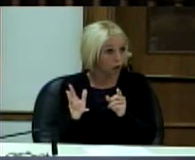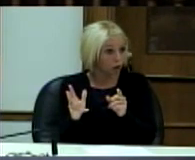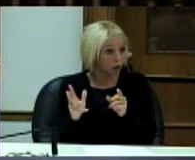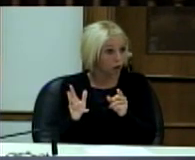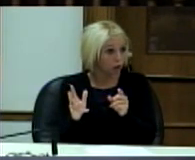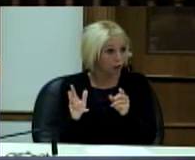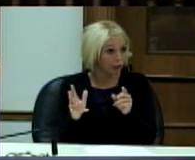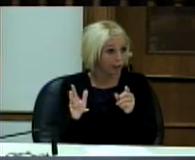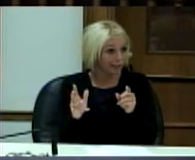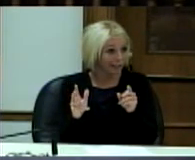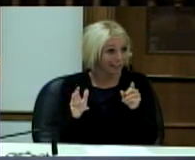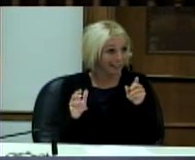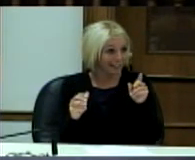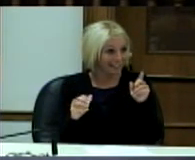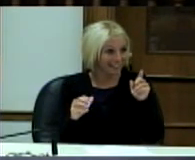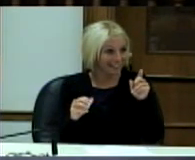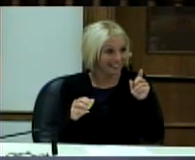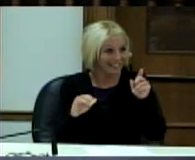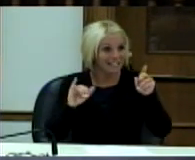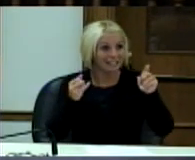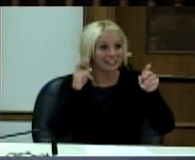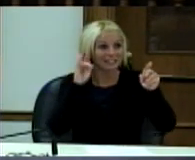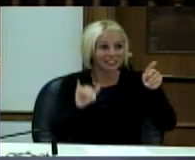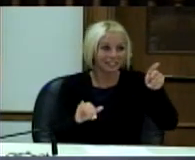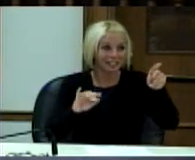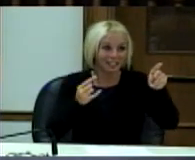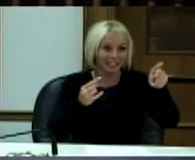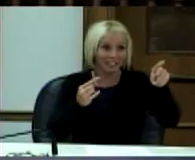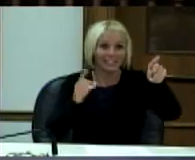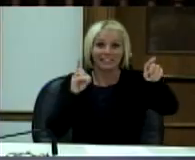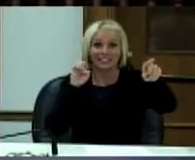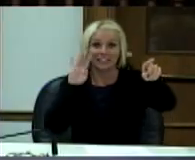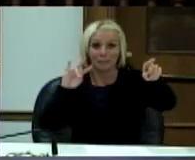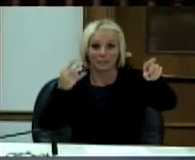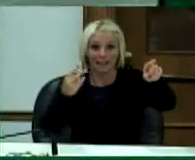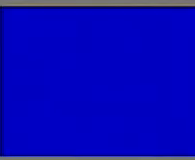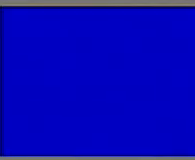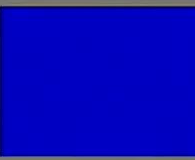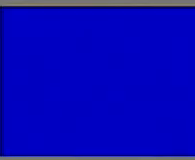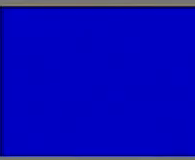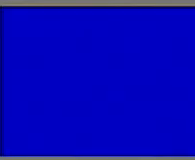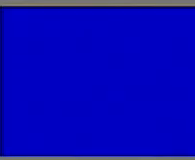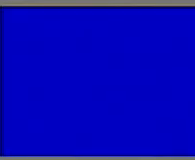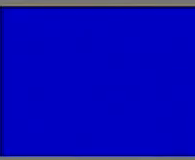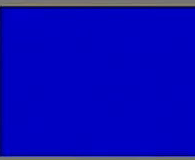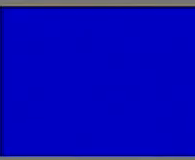Good, we'll get together. So moved. Is there a second? Second.